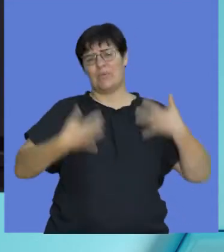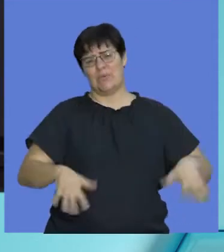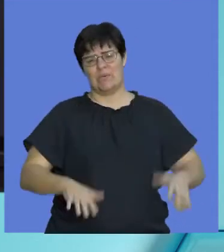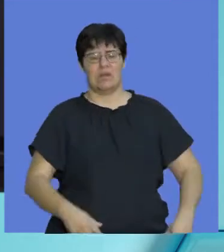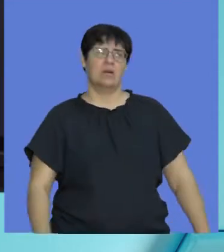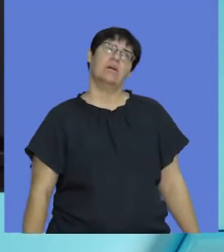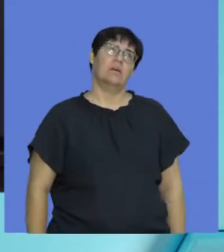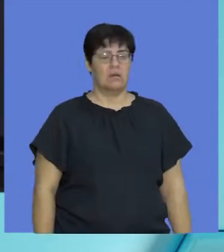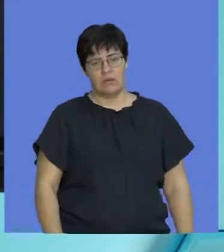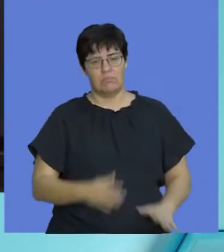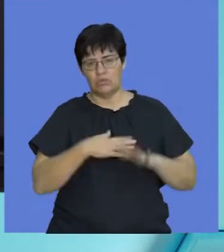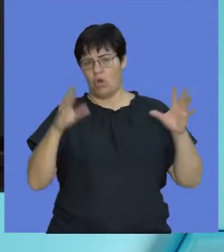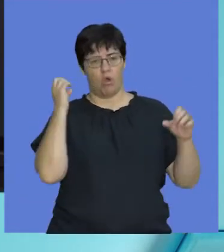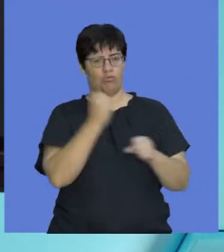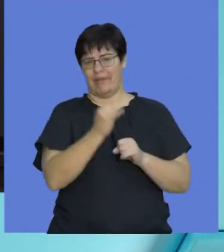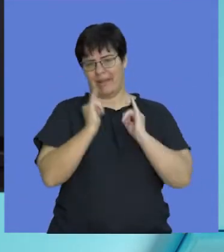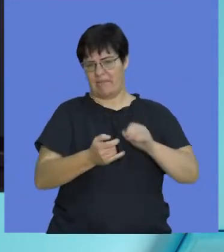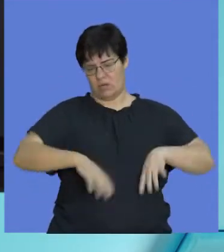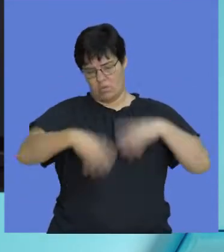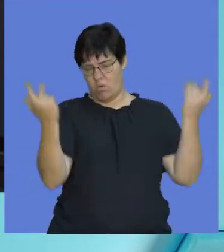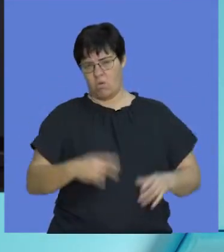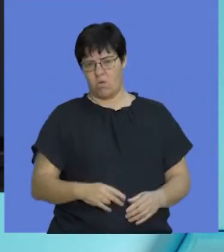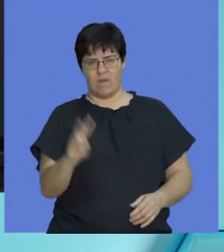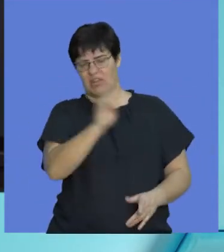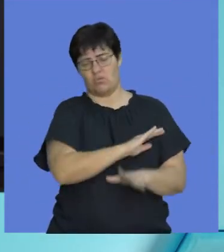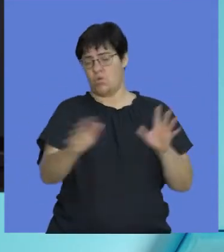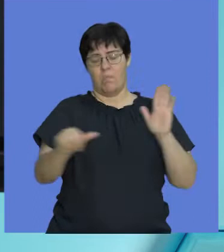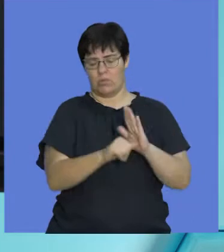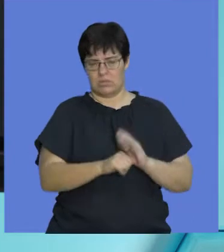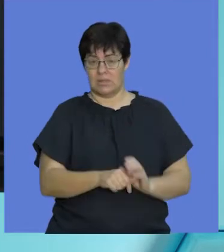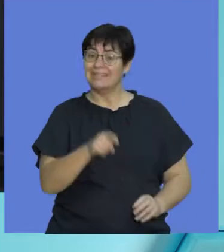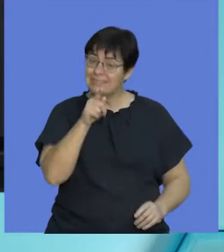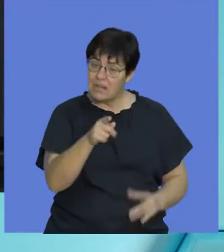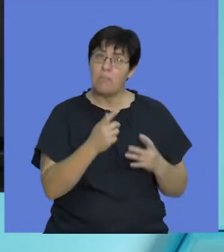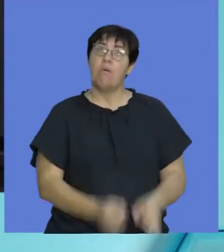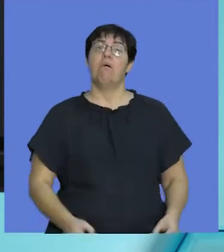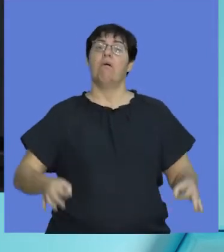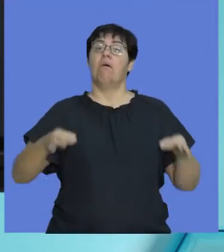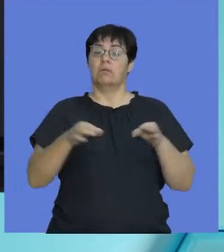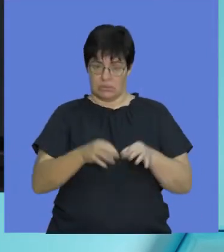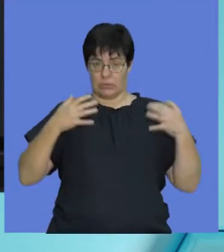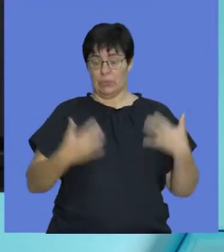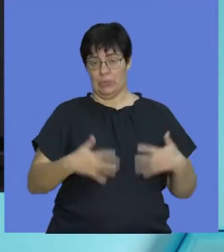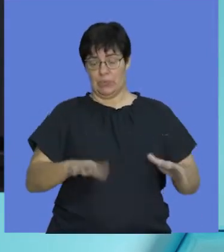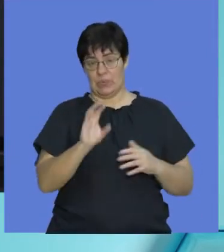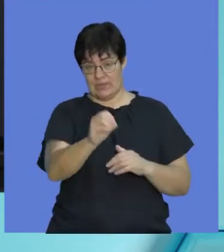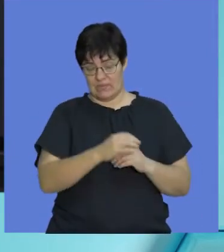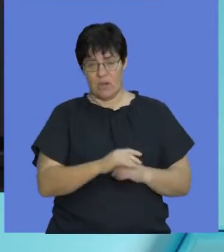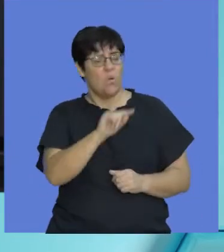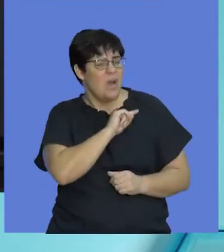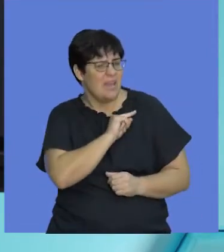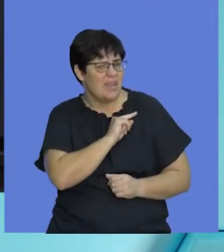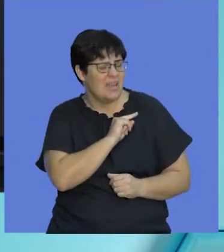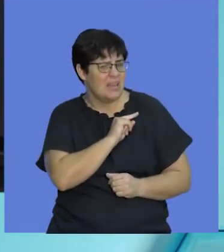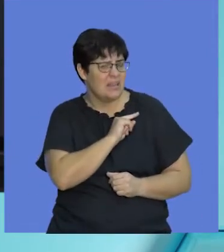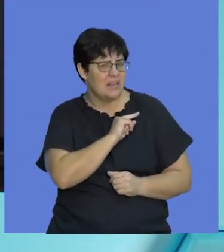don't go, well, I'm not in grade 11 anymore. Vectors aren't important. Vectors are very important, okay, because they help